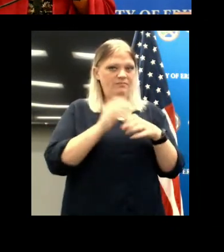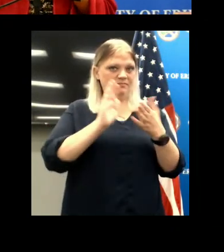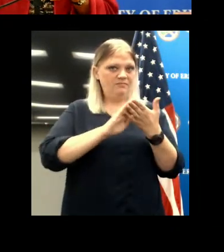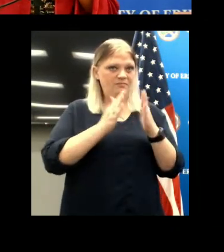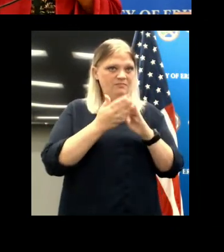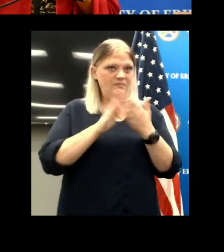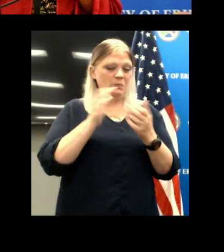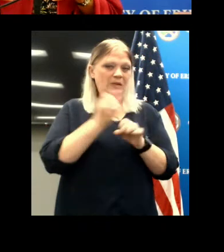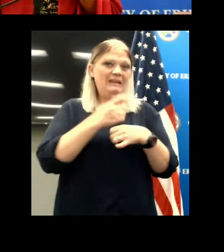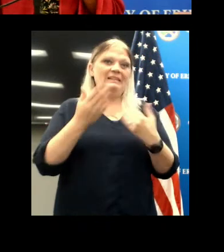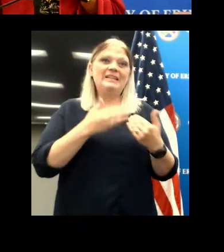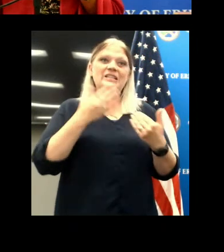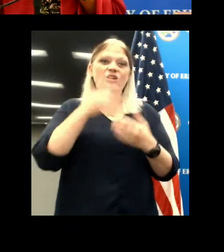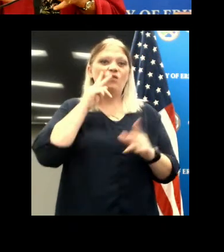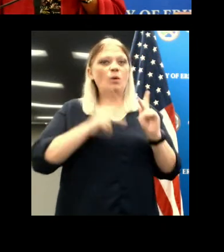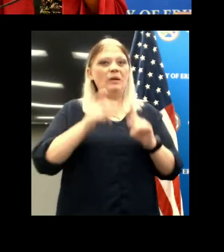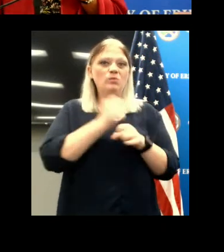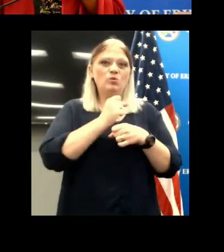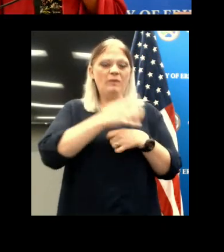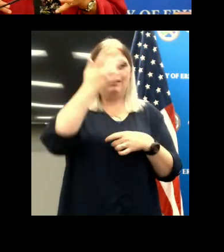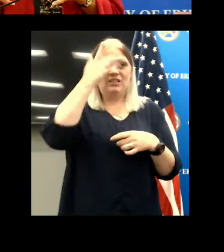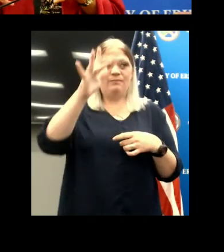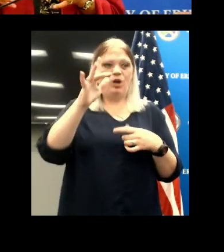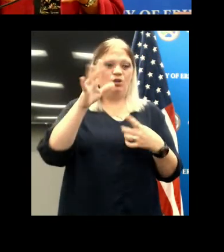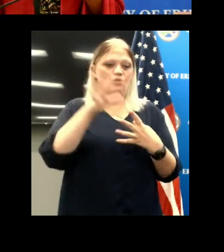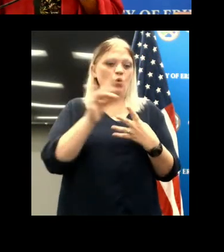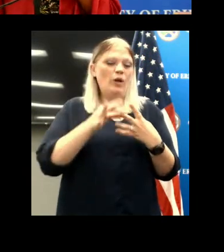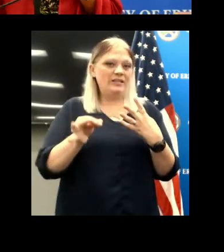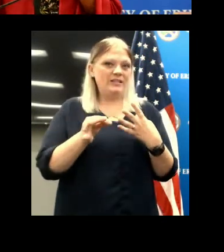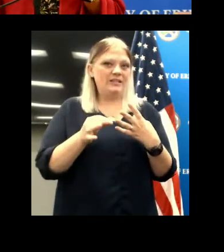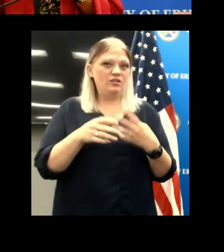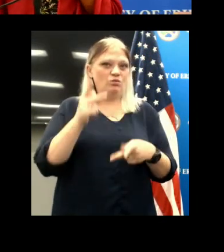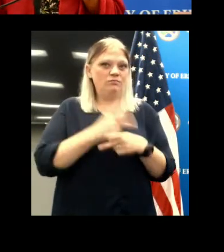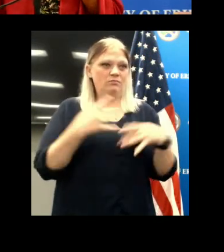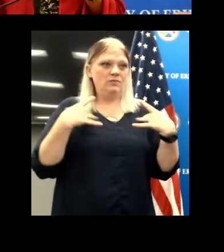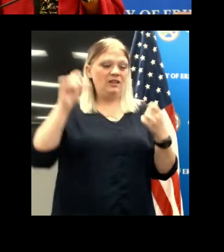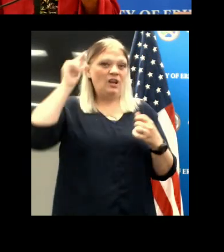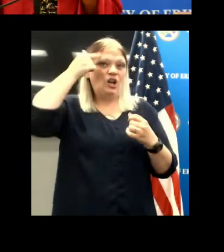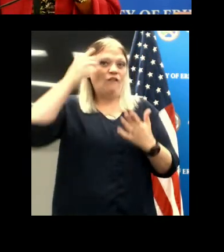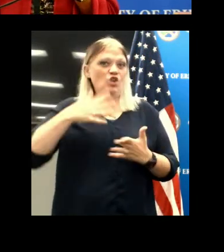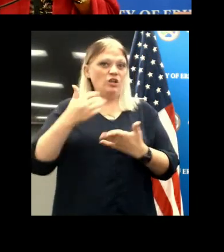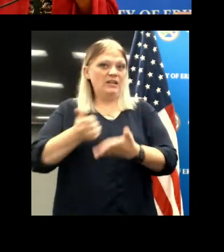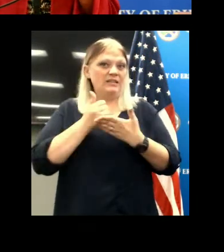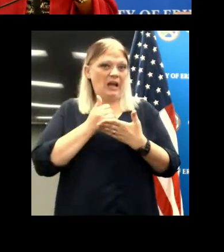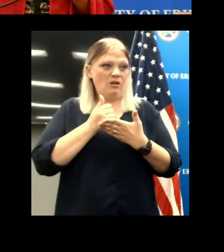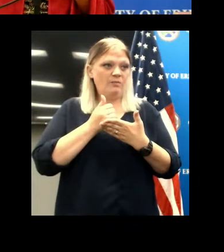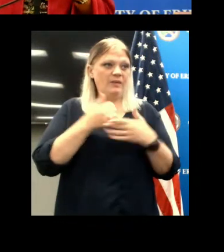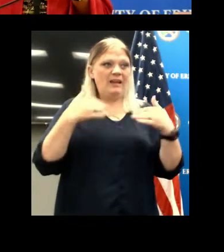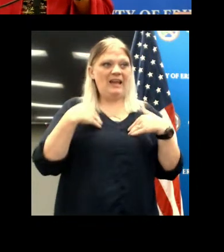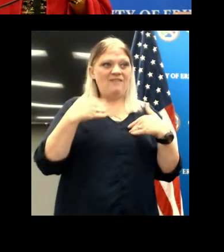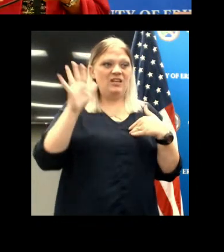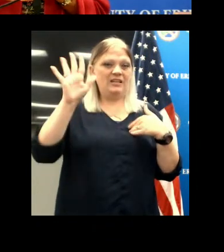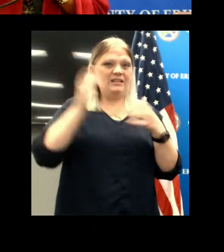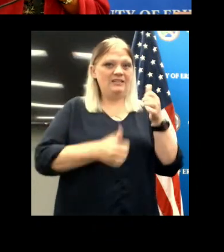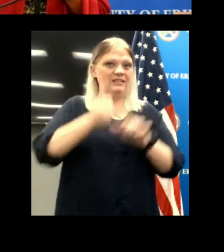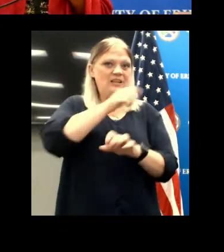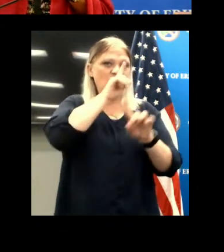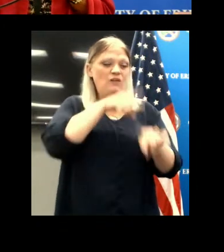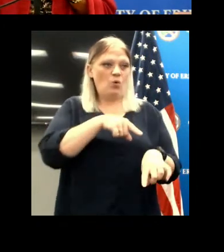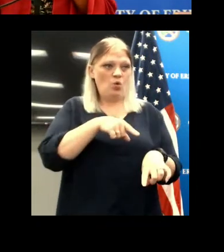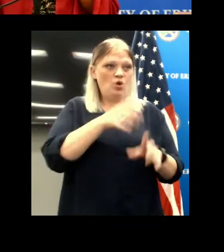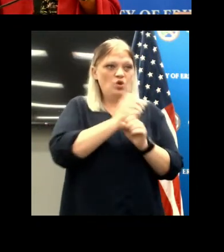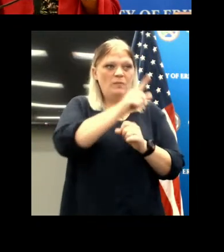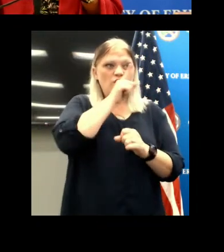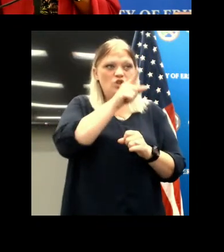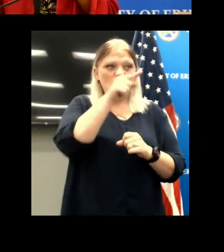it easier for people to make smart choices to stay healthy. And the governor has helped us by issuing these executive orders to